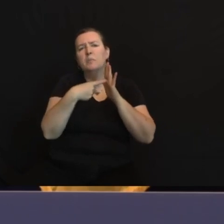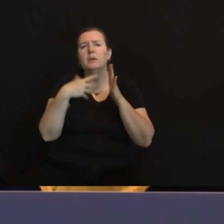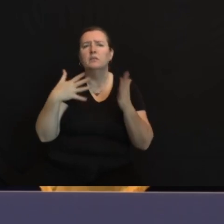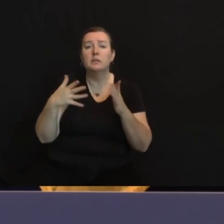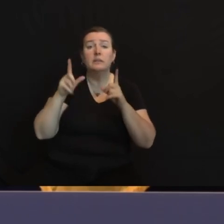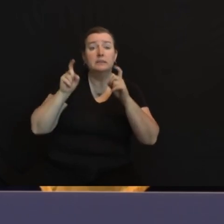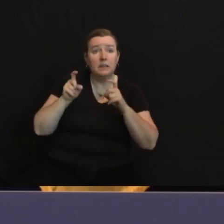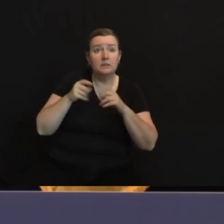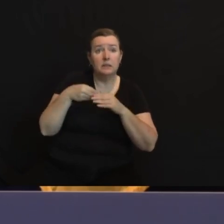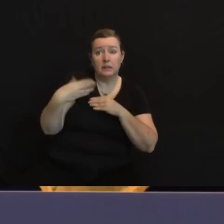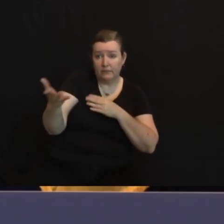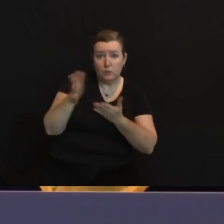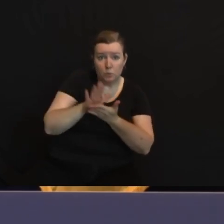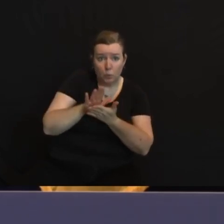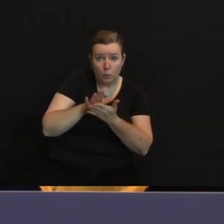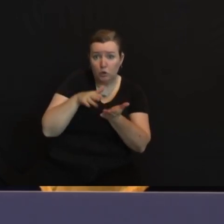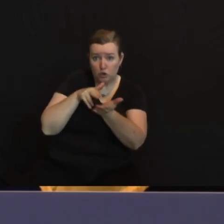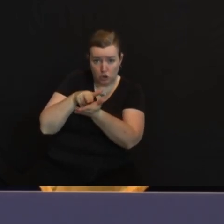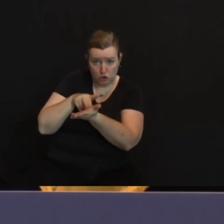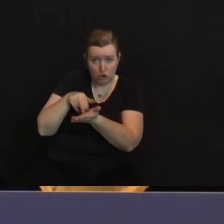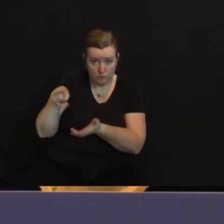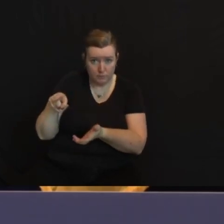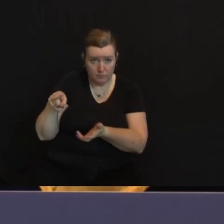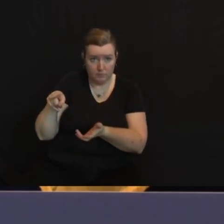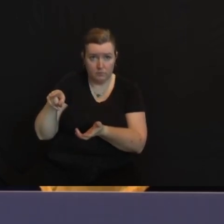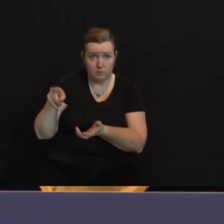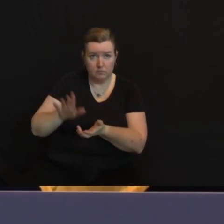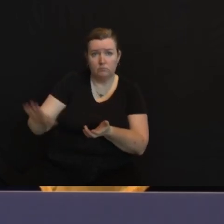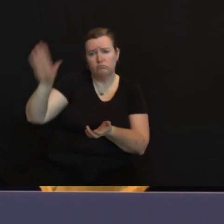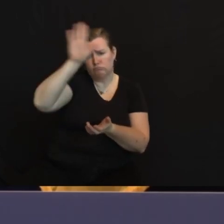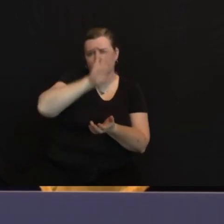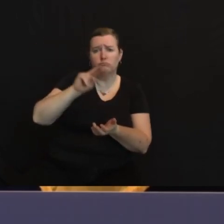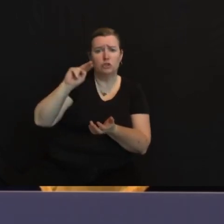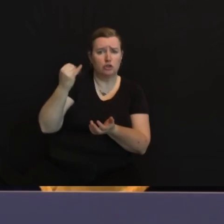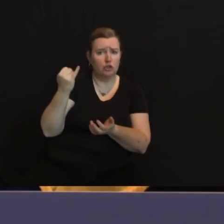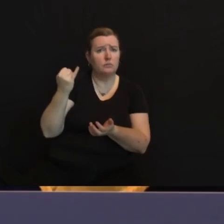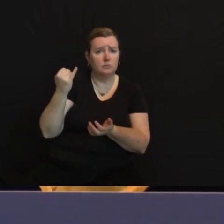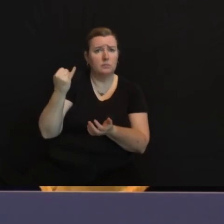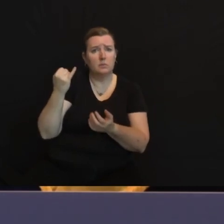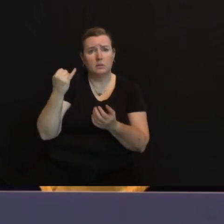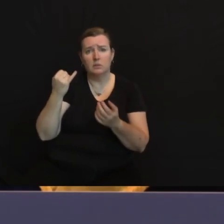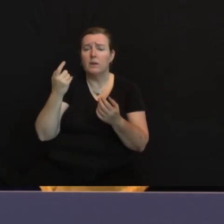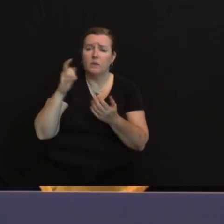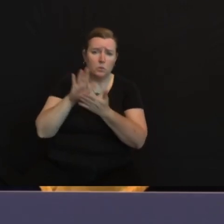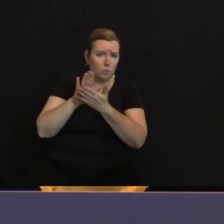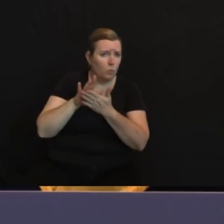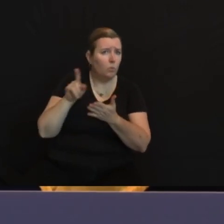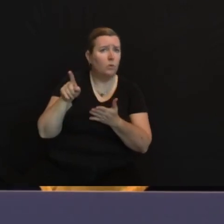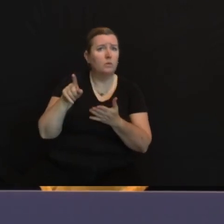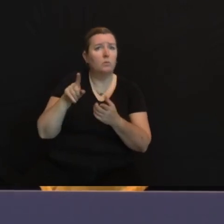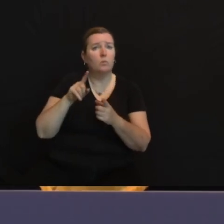in, thousands of schools potentially around the state. So we'll come back to you if we get any more on that.